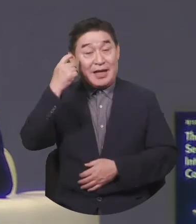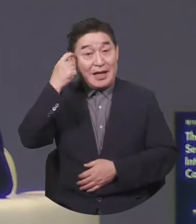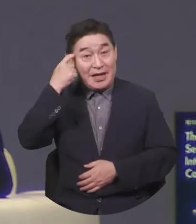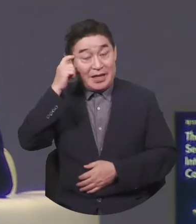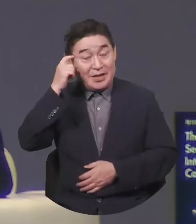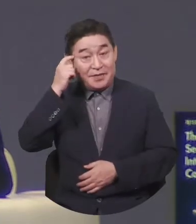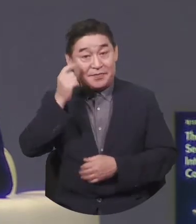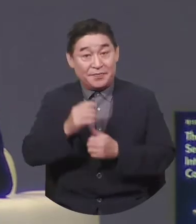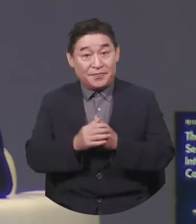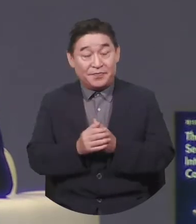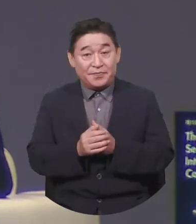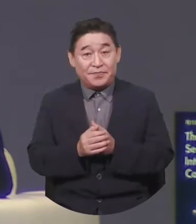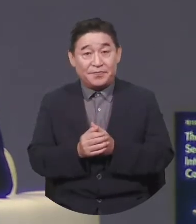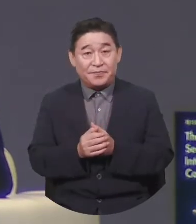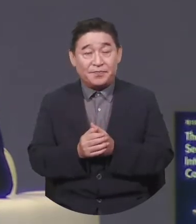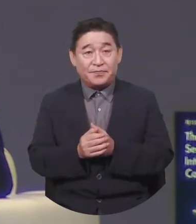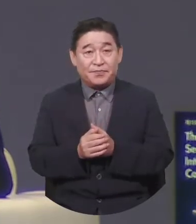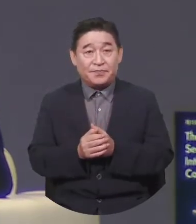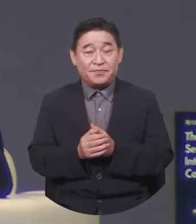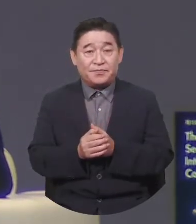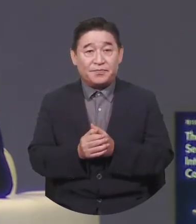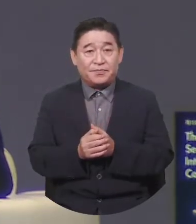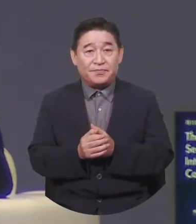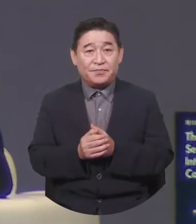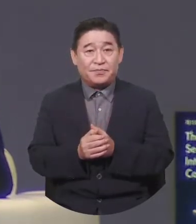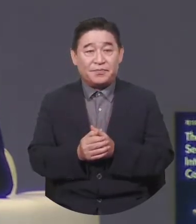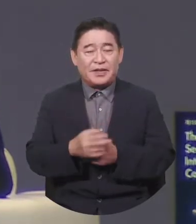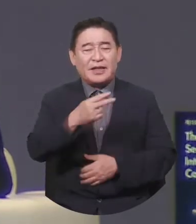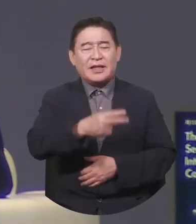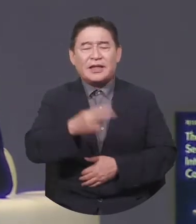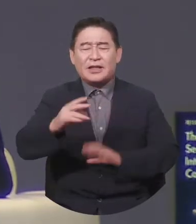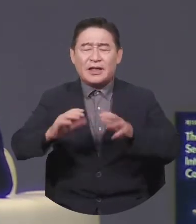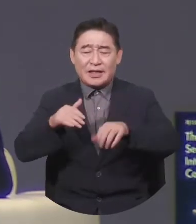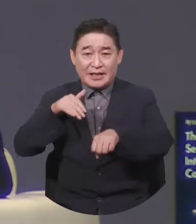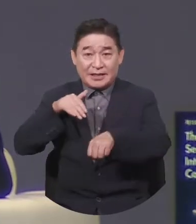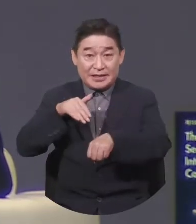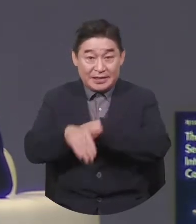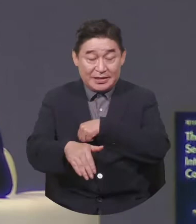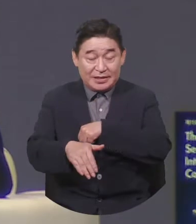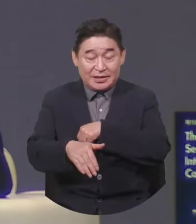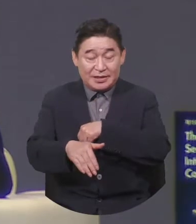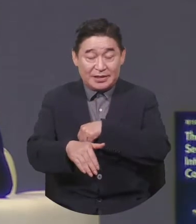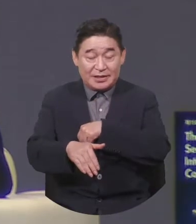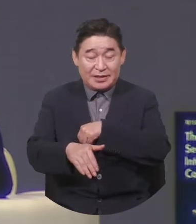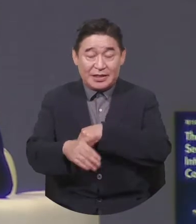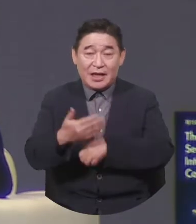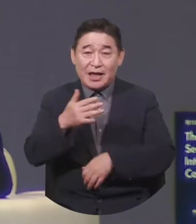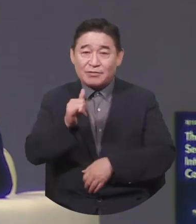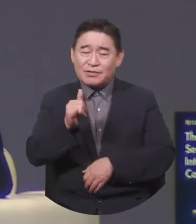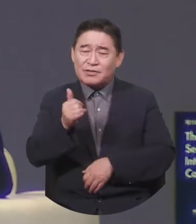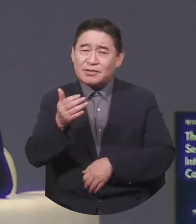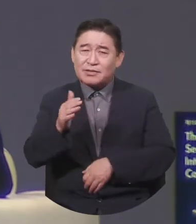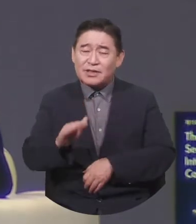particularly when we do cooperation with a foundation in a particular country in